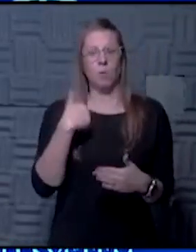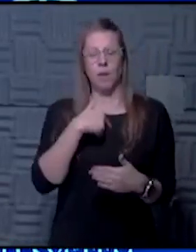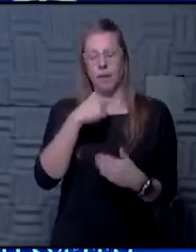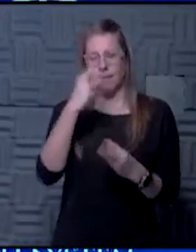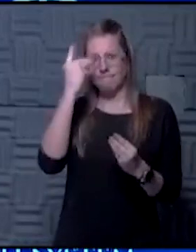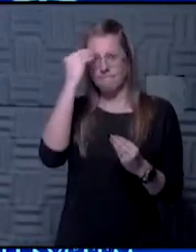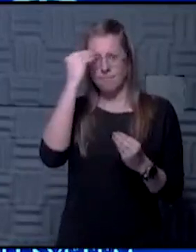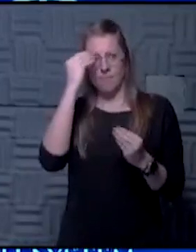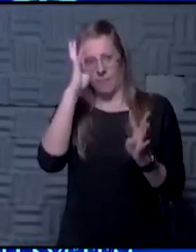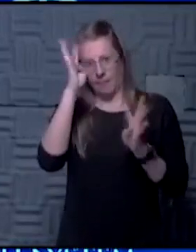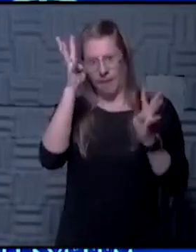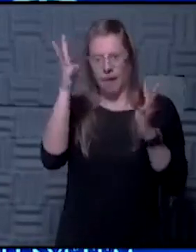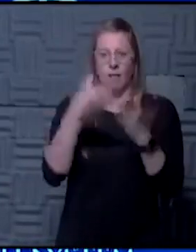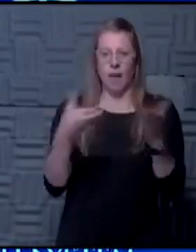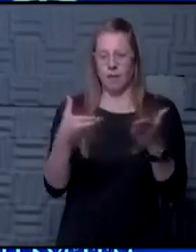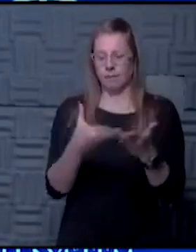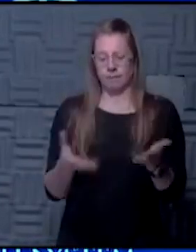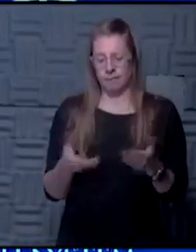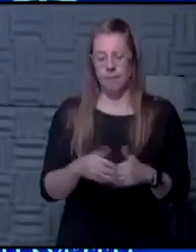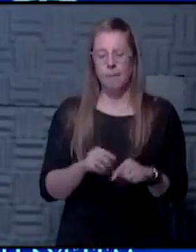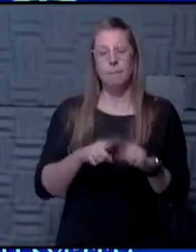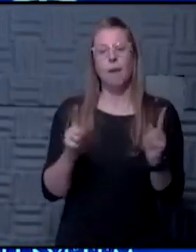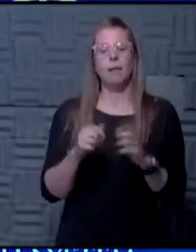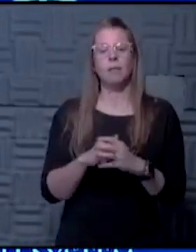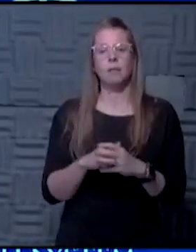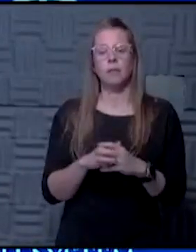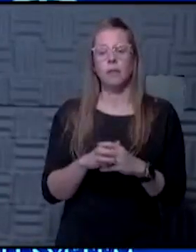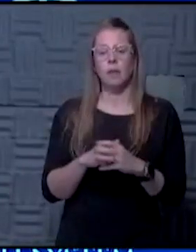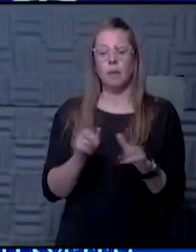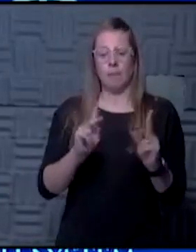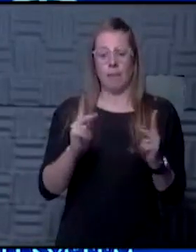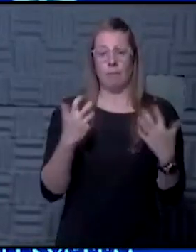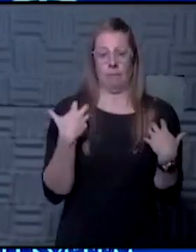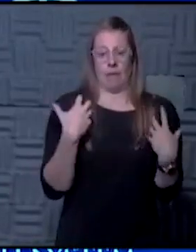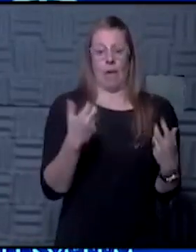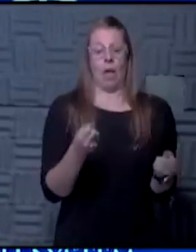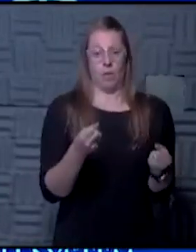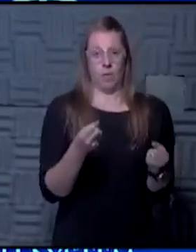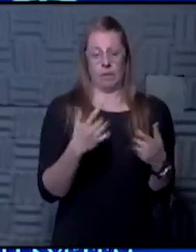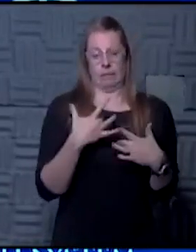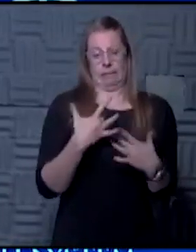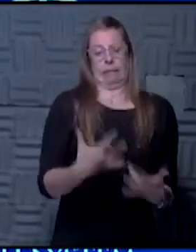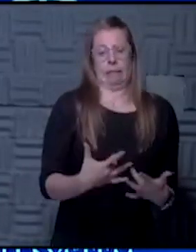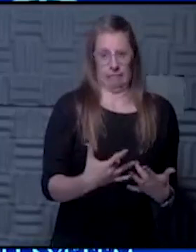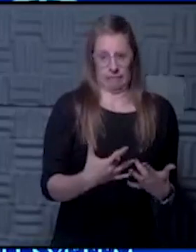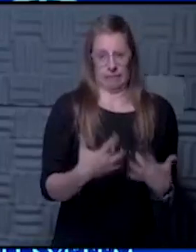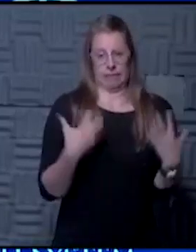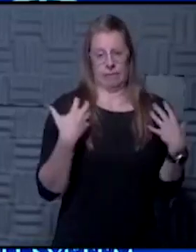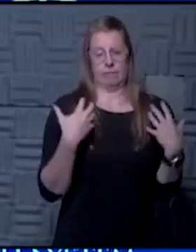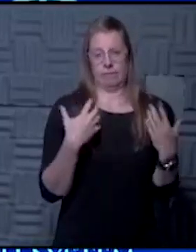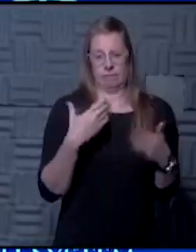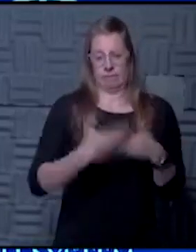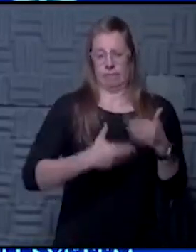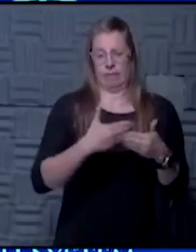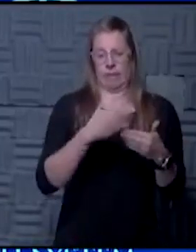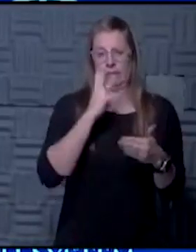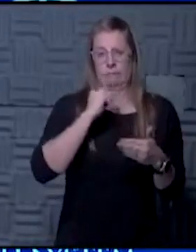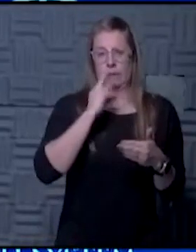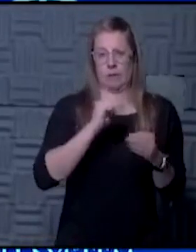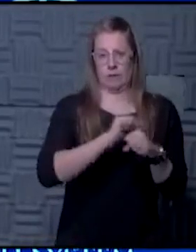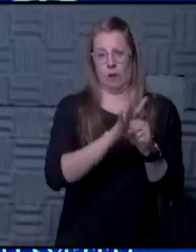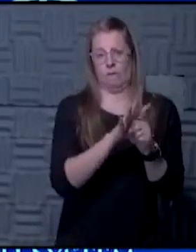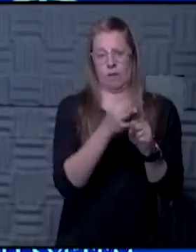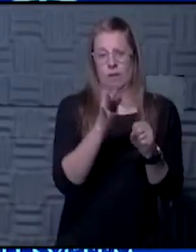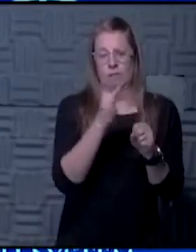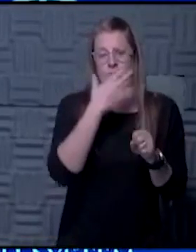speculate a bunch of stuff. Yeah. I do think people that go into this healthier tend to do better than those who aren't. We know that, and so that's part of it. If you already have some underlying